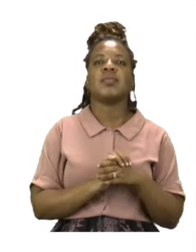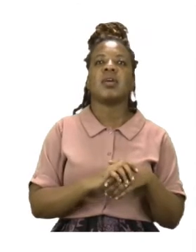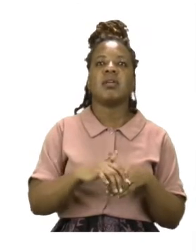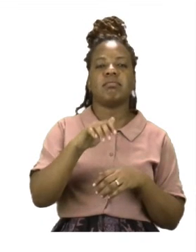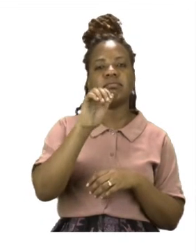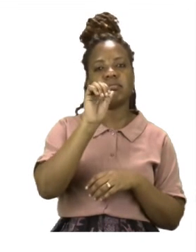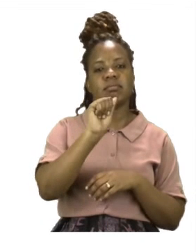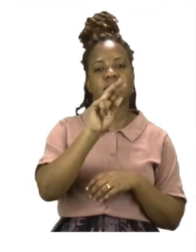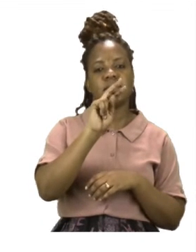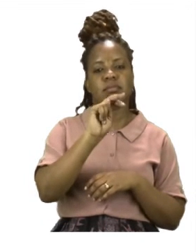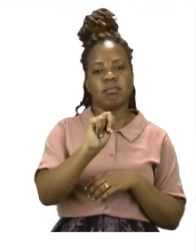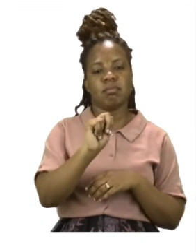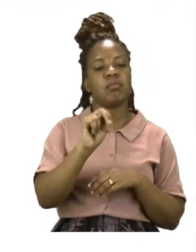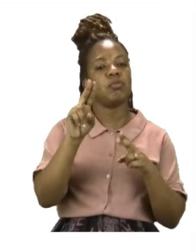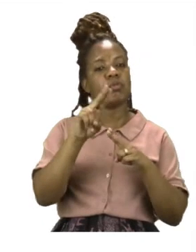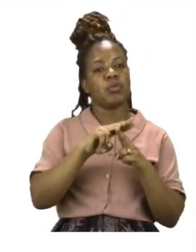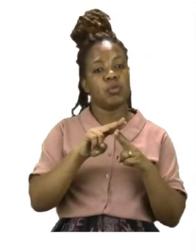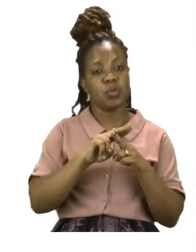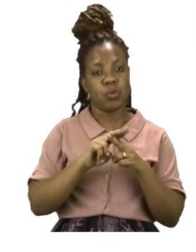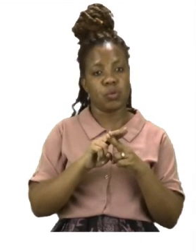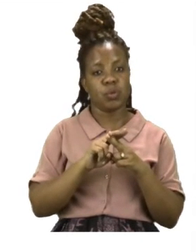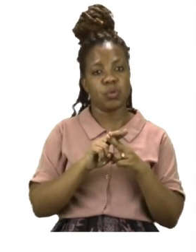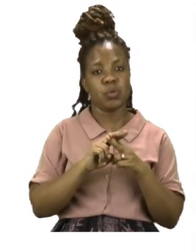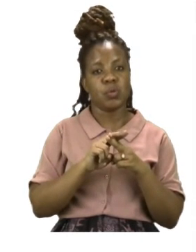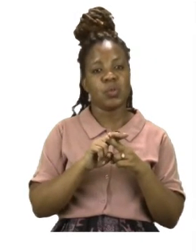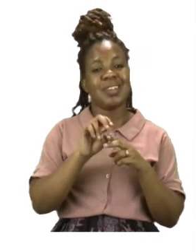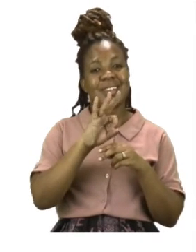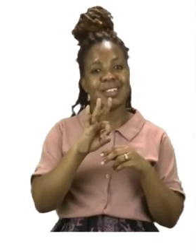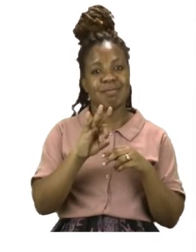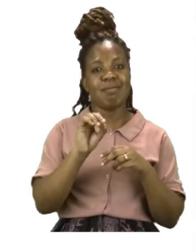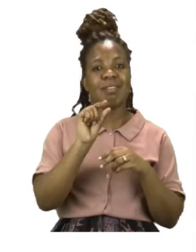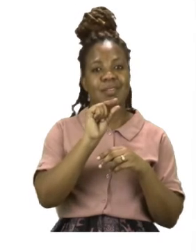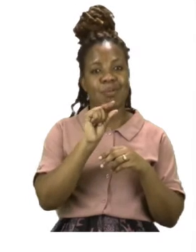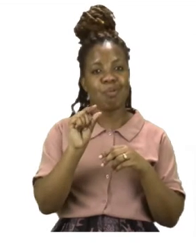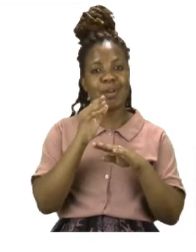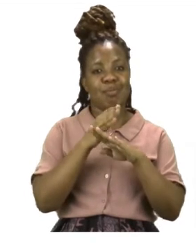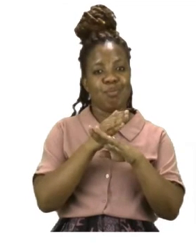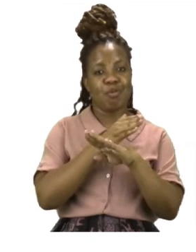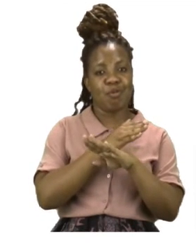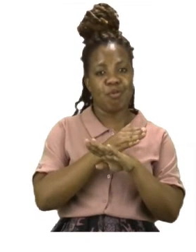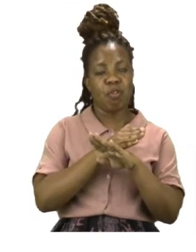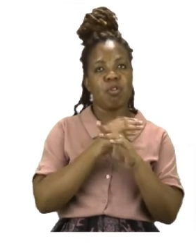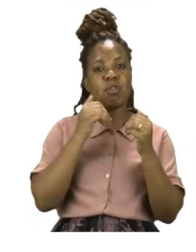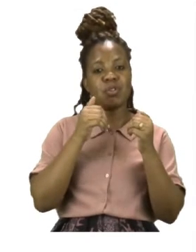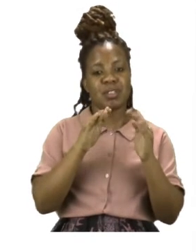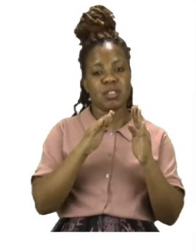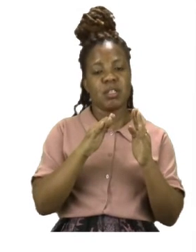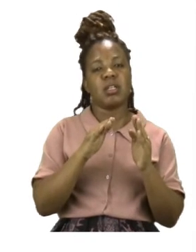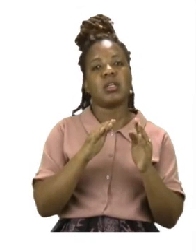a vowel. Now, we all know our vowels by now, and these are